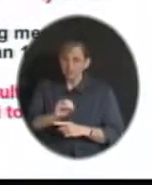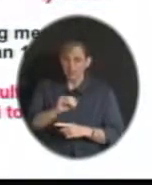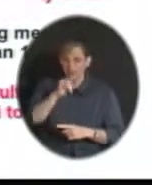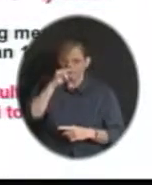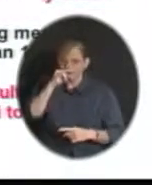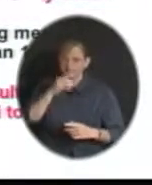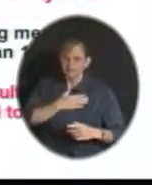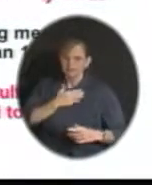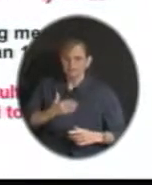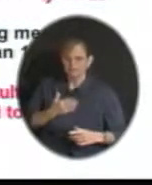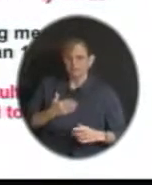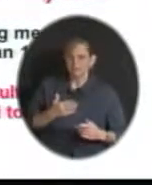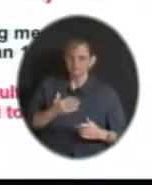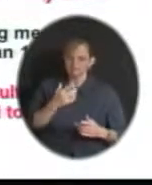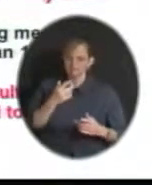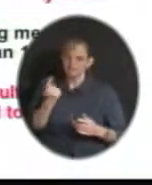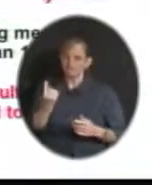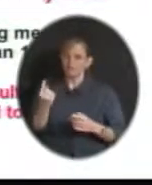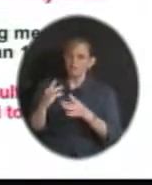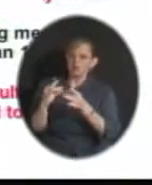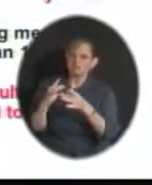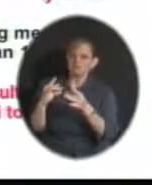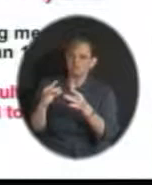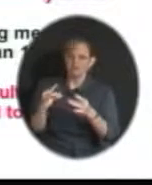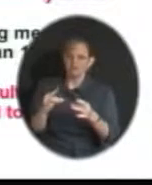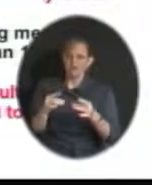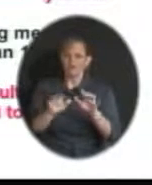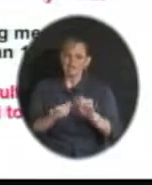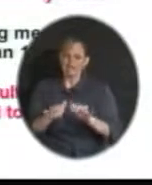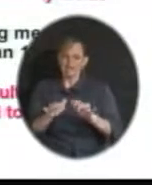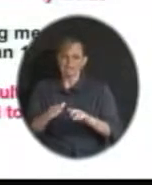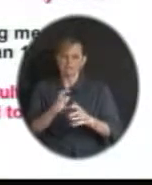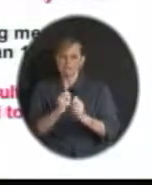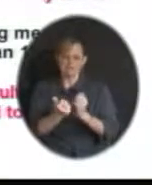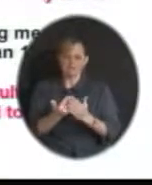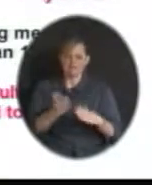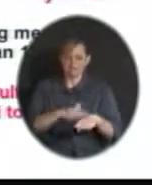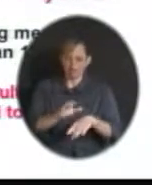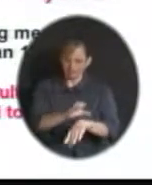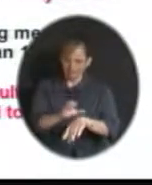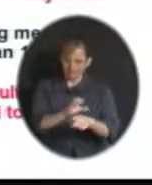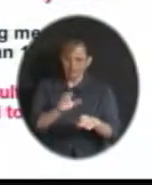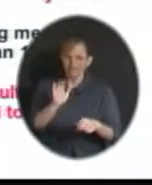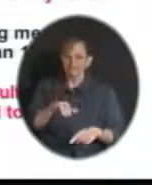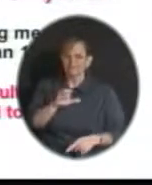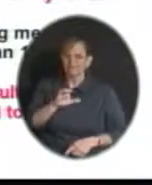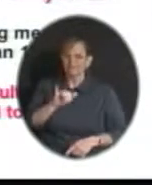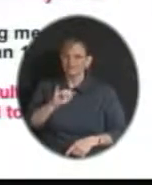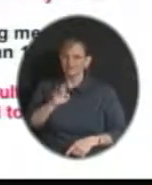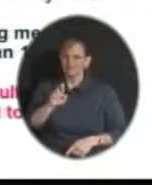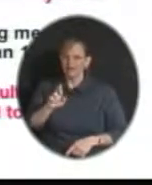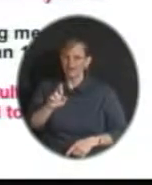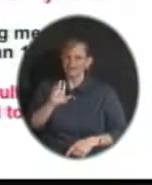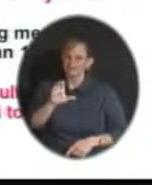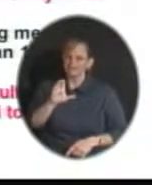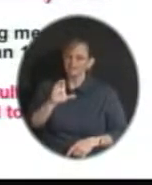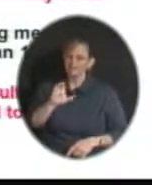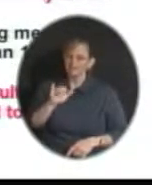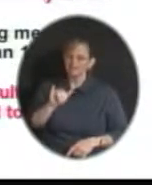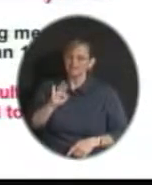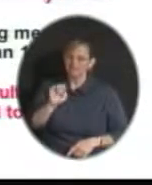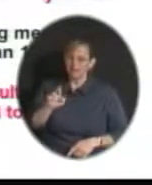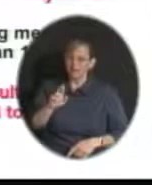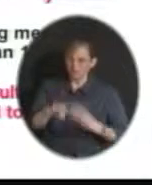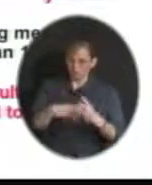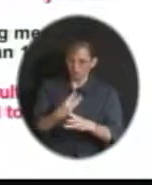has said mean or hurtful things to them online. This is that cyber world that's having this huge impact right now. More than 4 out of 10 say